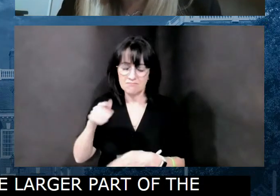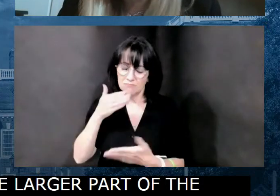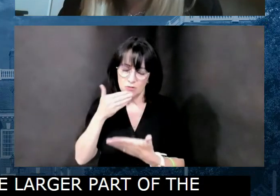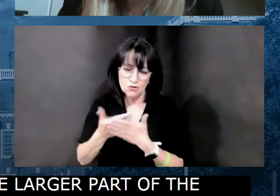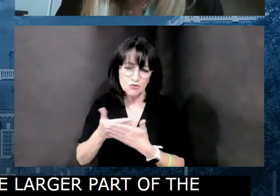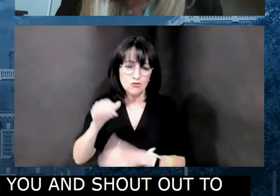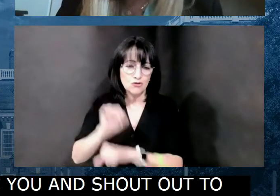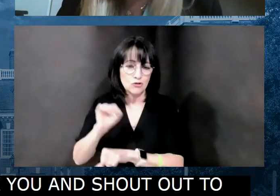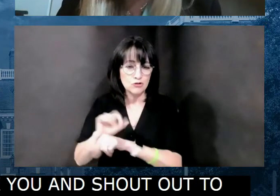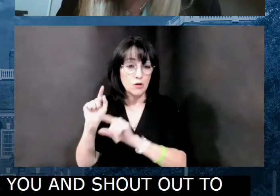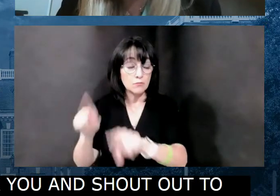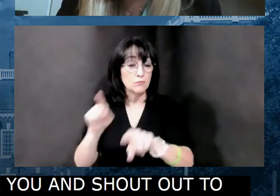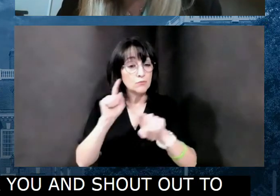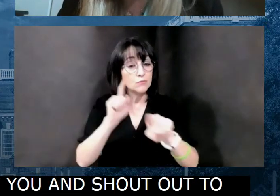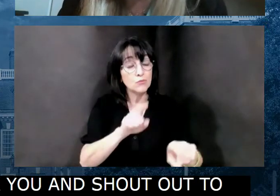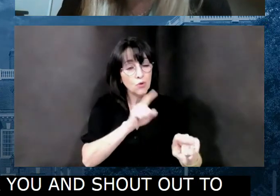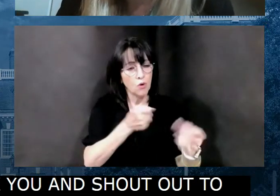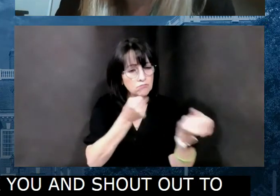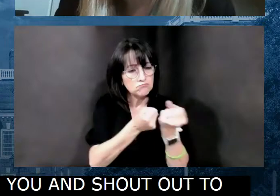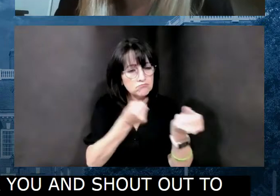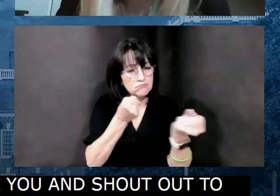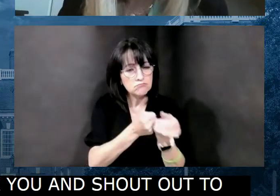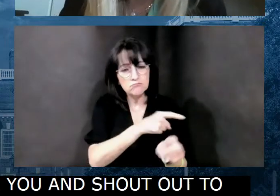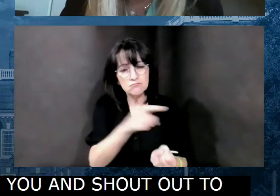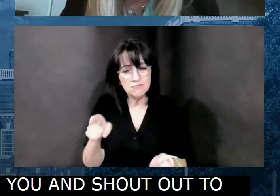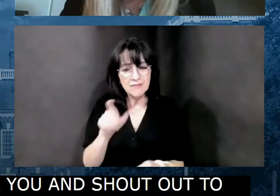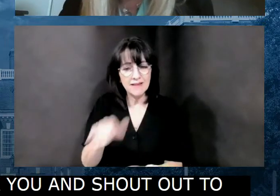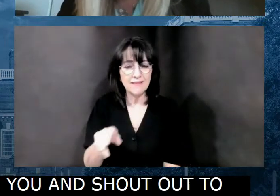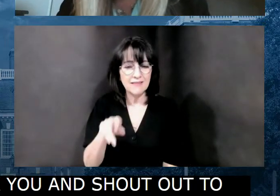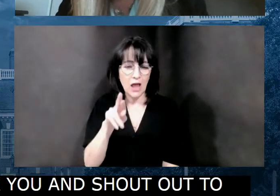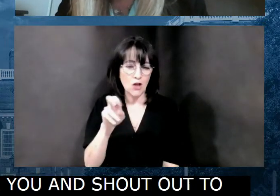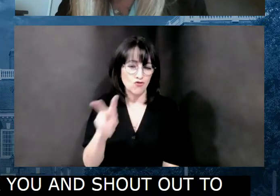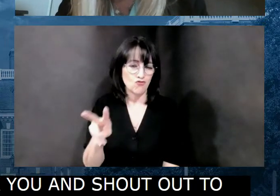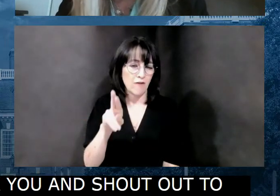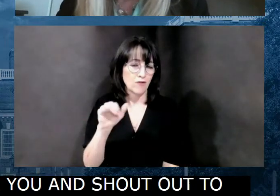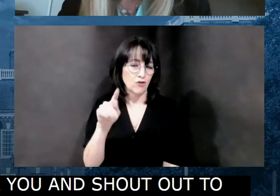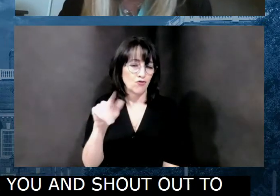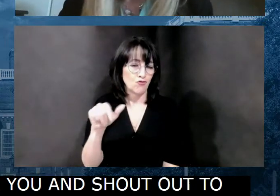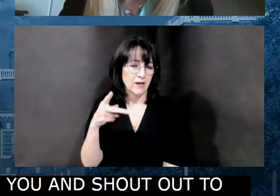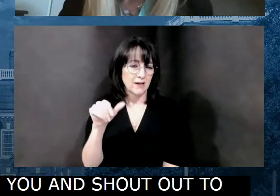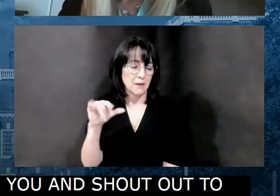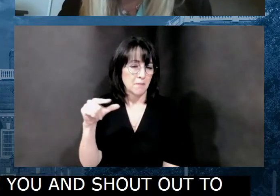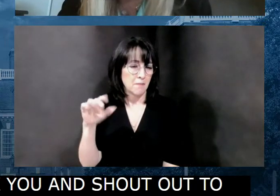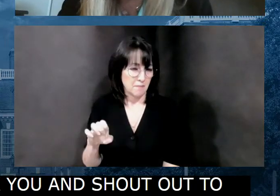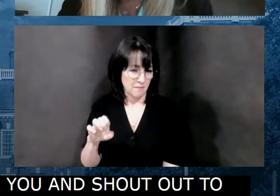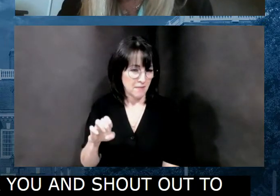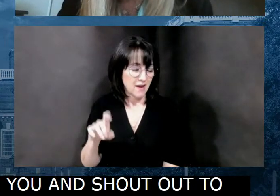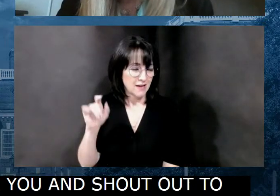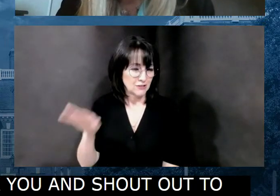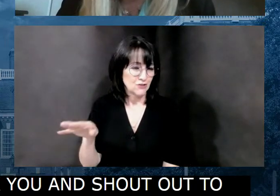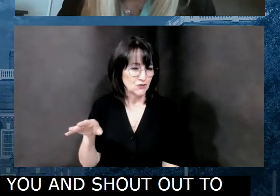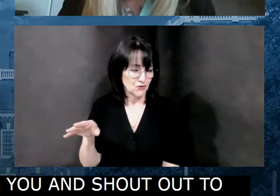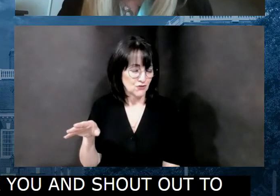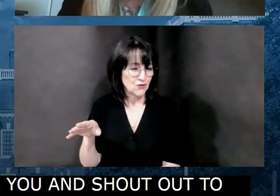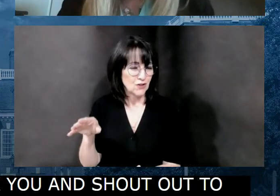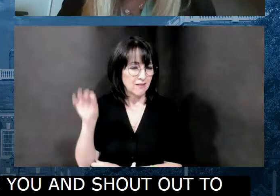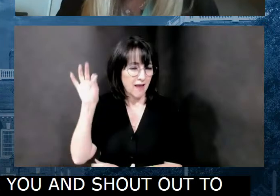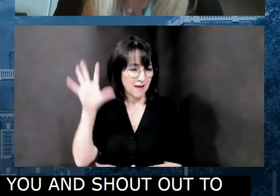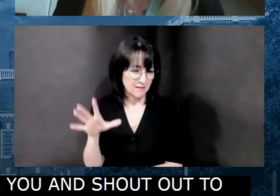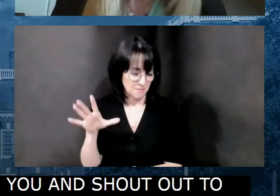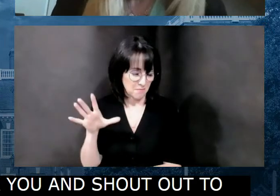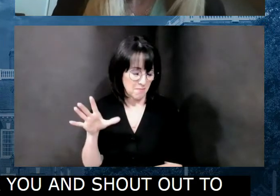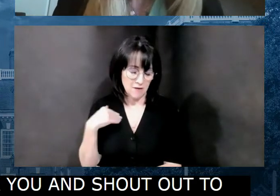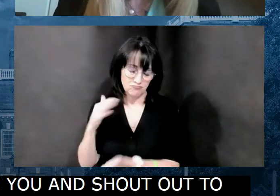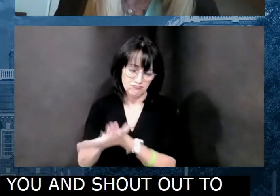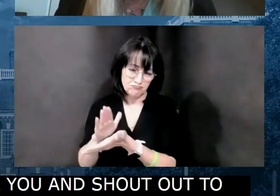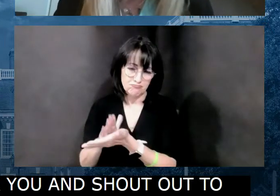to Kent Coalition, Reverend Rita Page, and Bay Health for your partnership. And with that, I